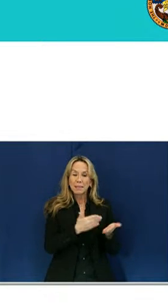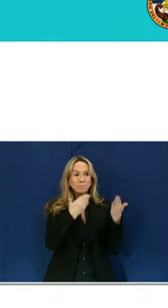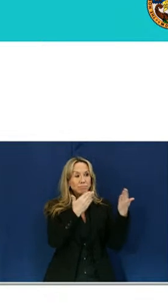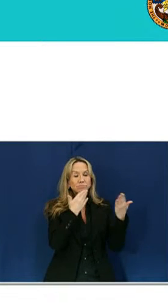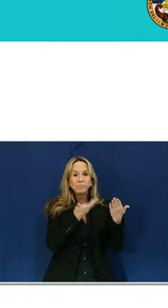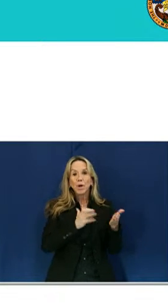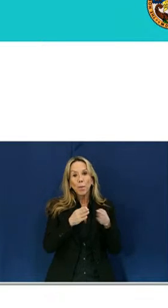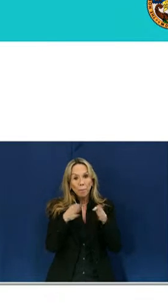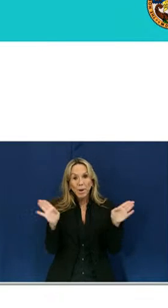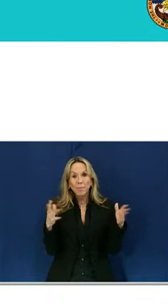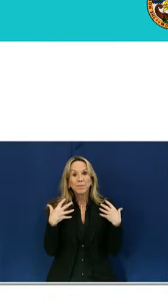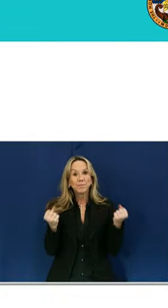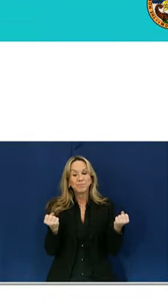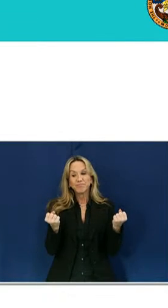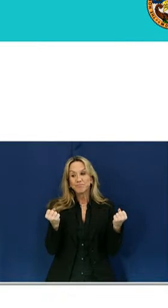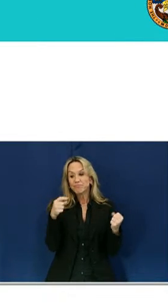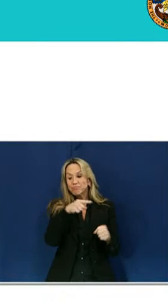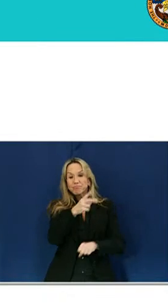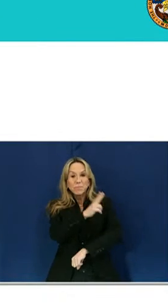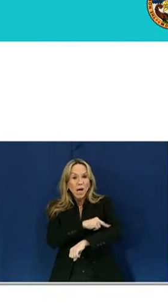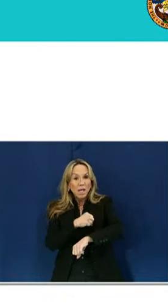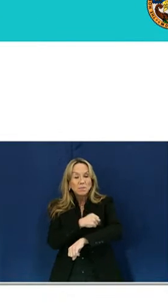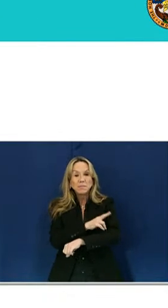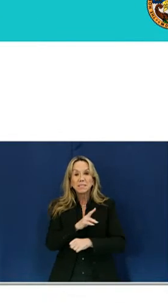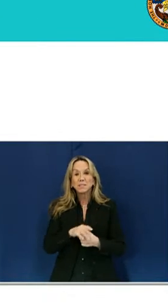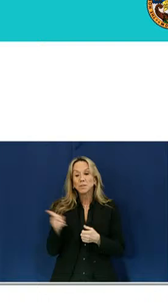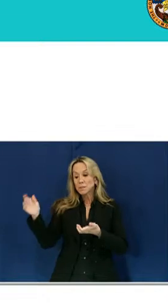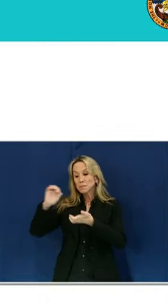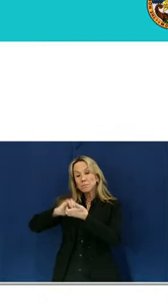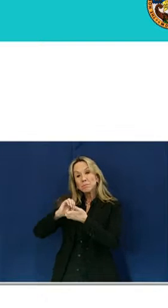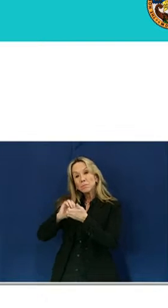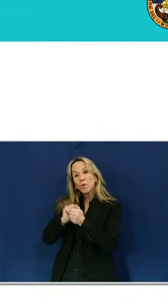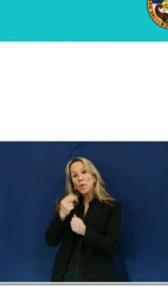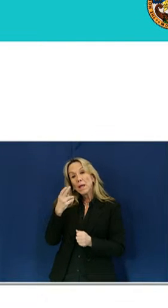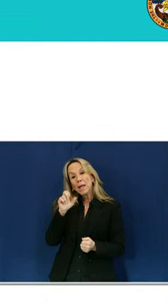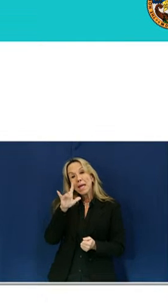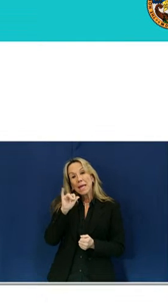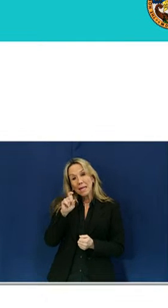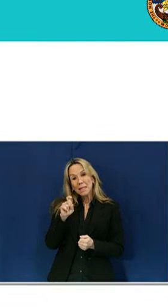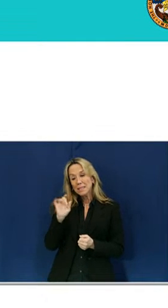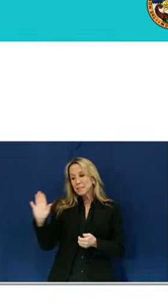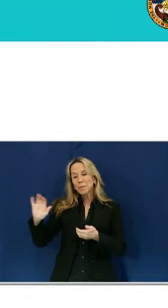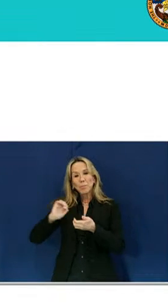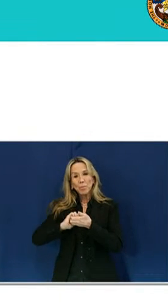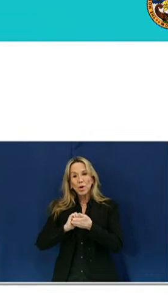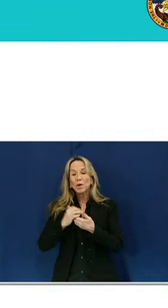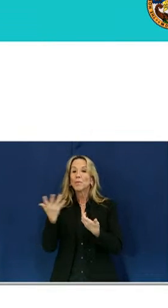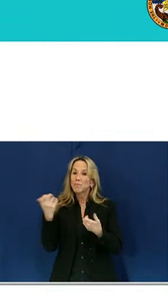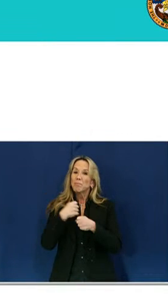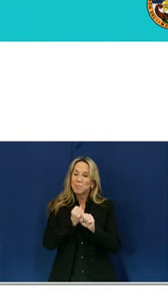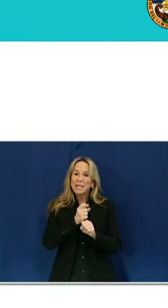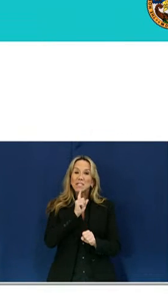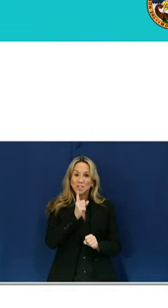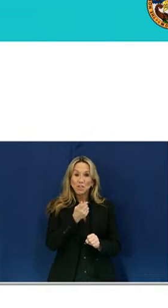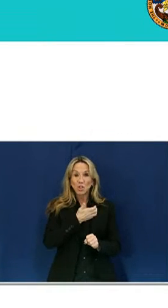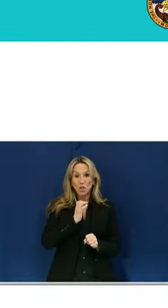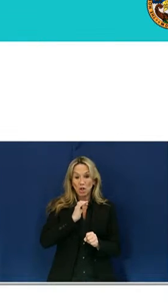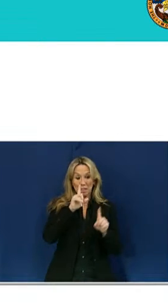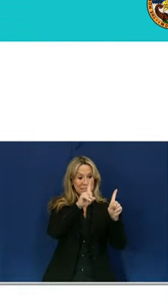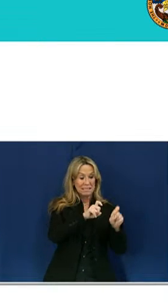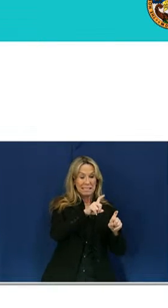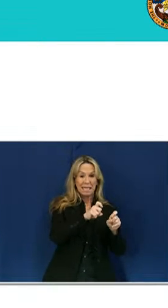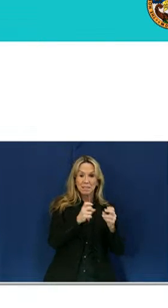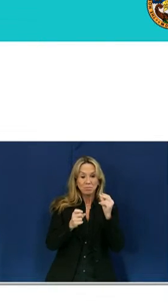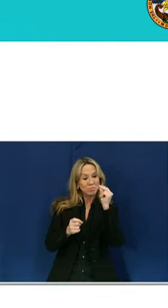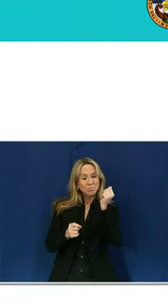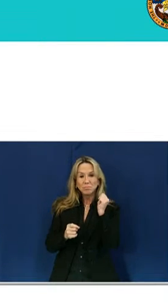public health, our hospitals, our county Helix partnership for ensuring that these turnaround times on tests remain low.